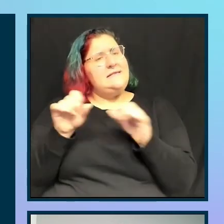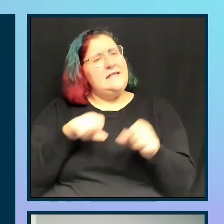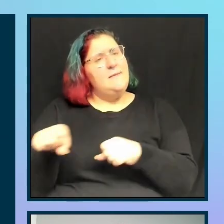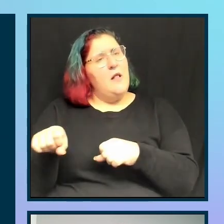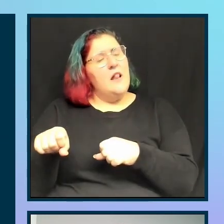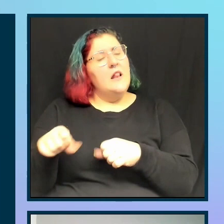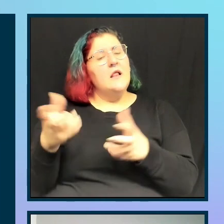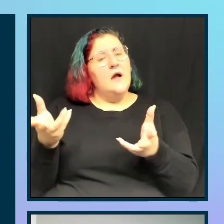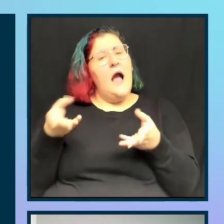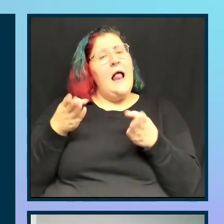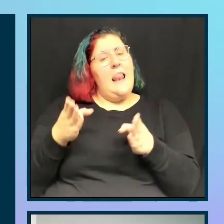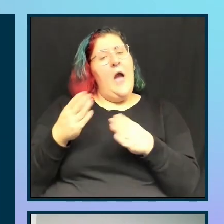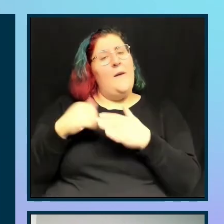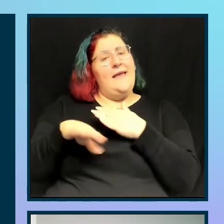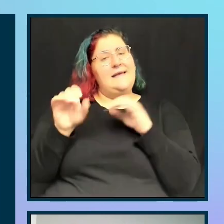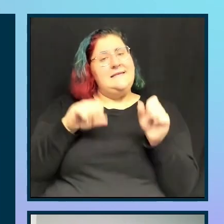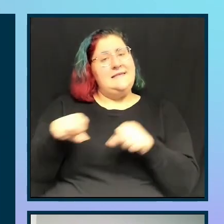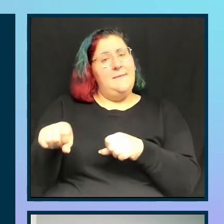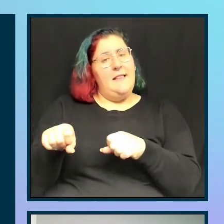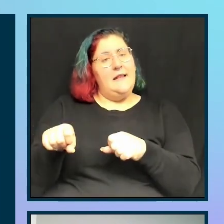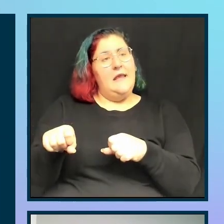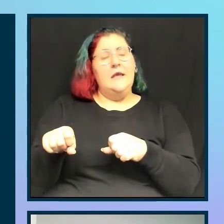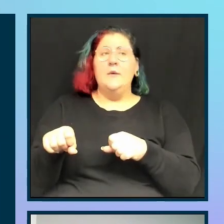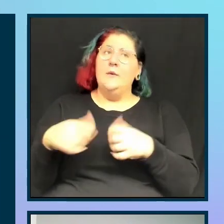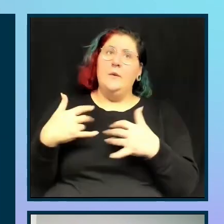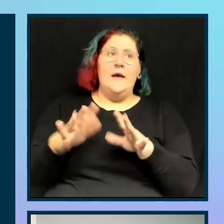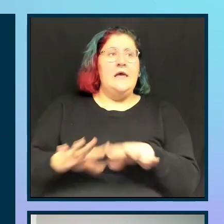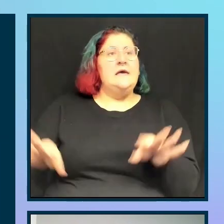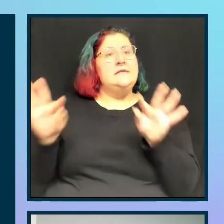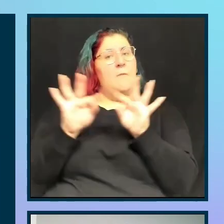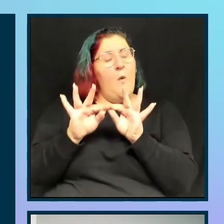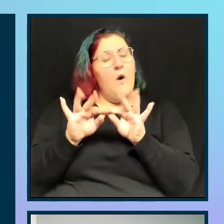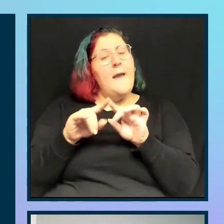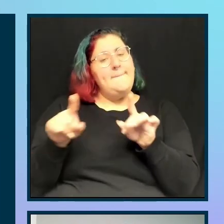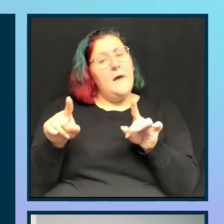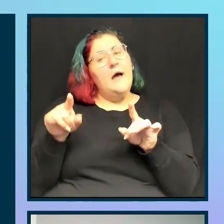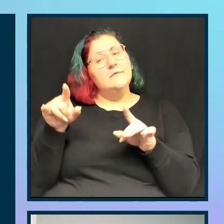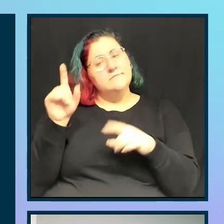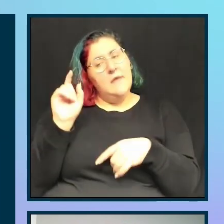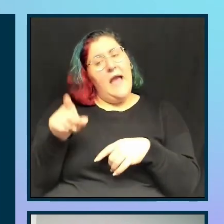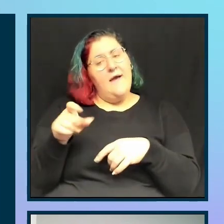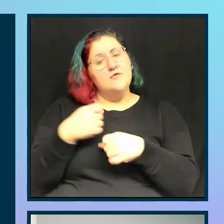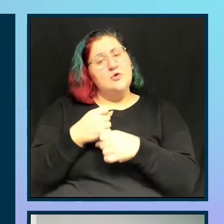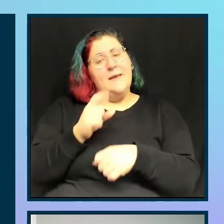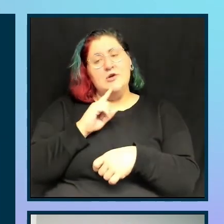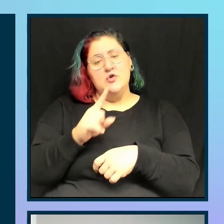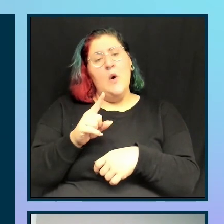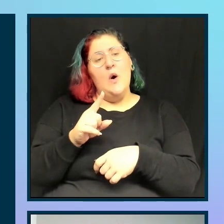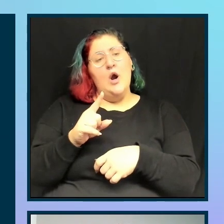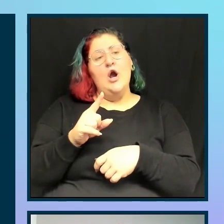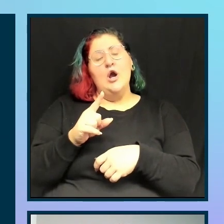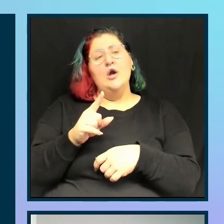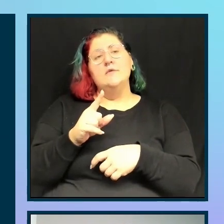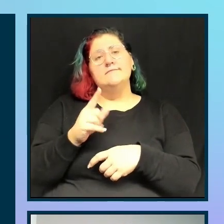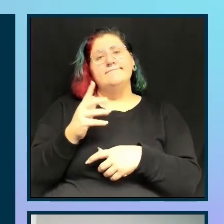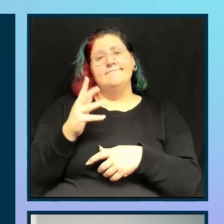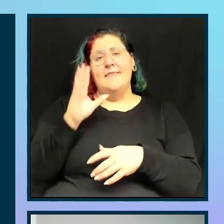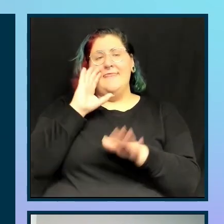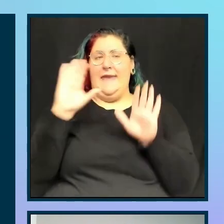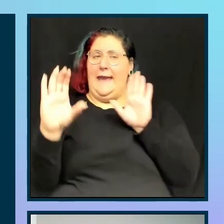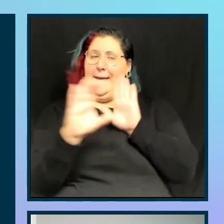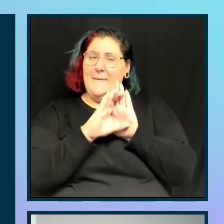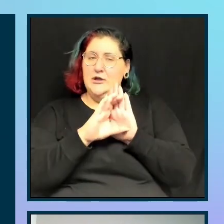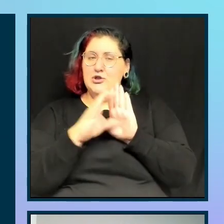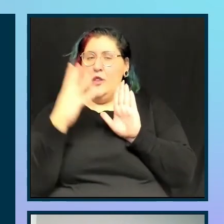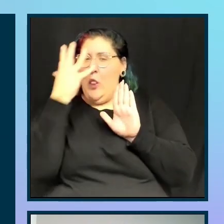allowing accessibility to take place. But for those people who have no issues being able to see that image content,